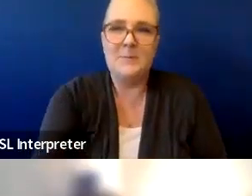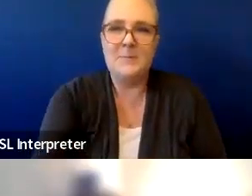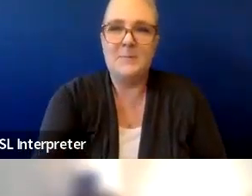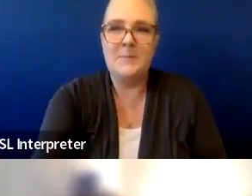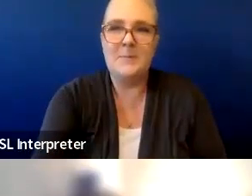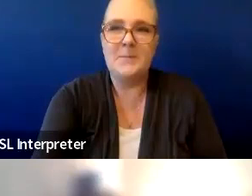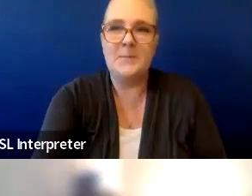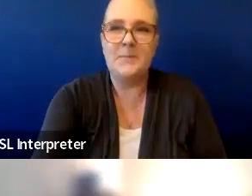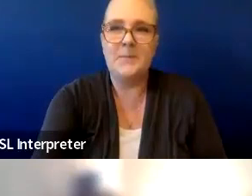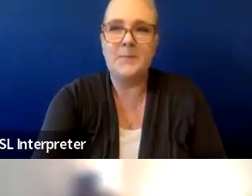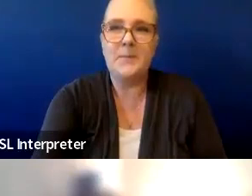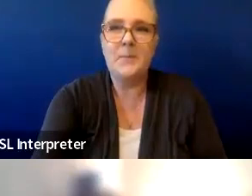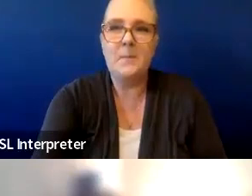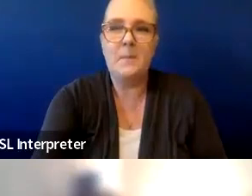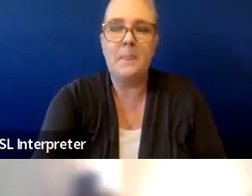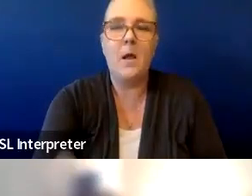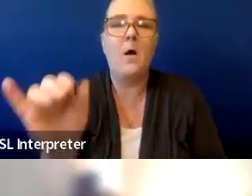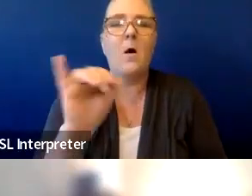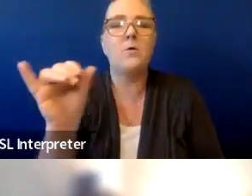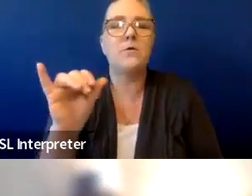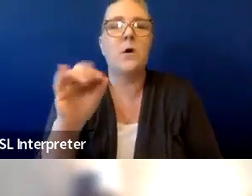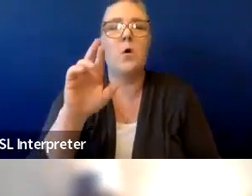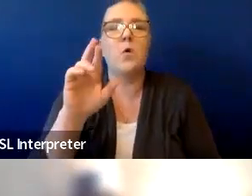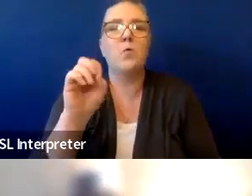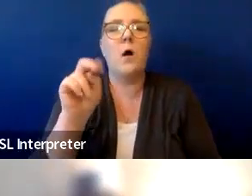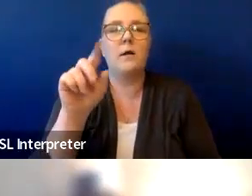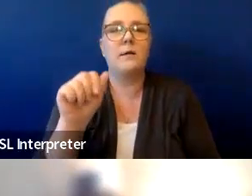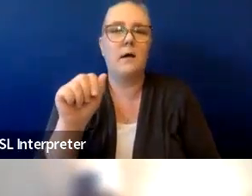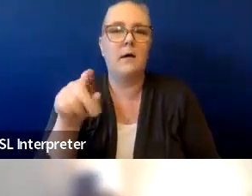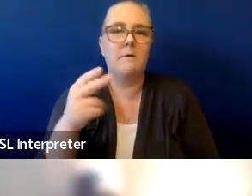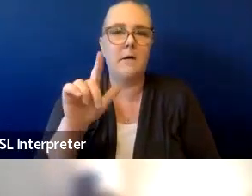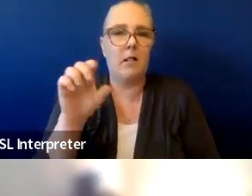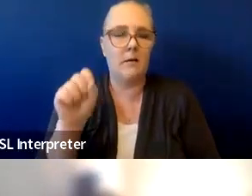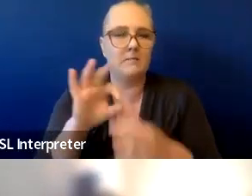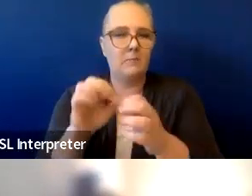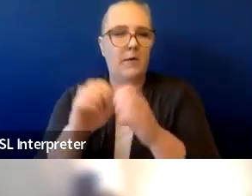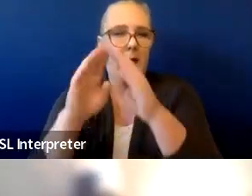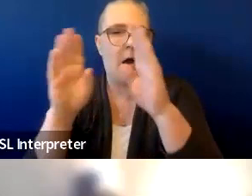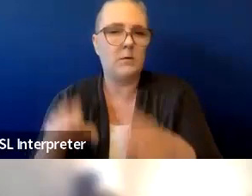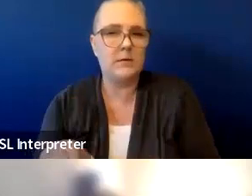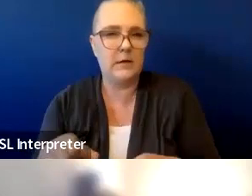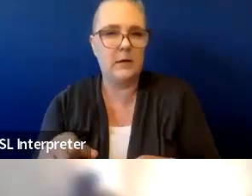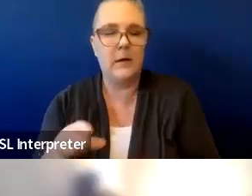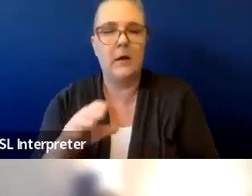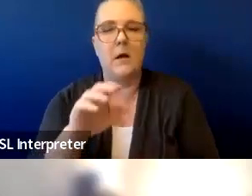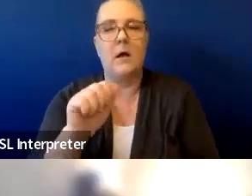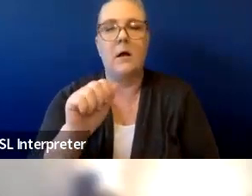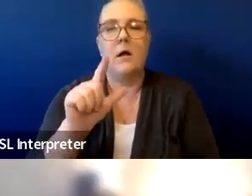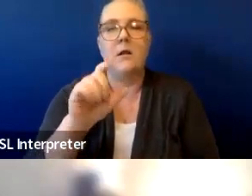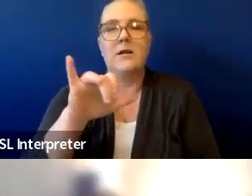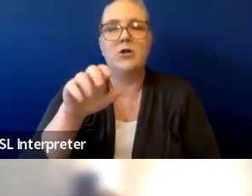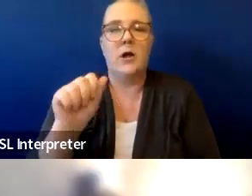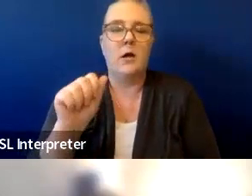All right. So, and we also have Rhonda Phillips, our new housing specialist, and Alicia Gauci, who you guys know, she is our